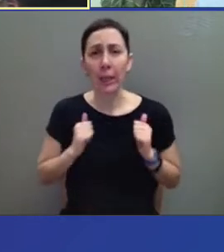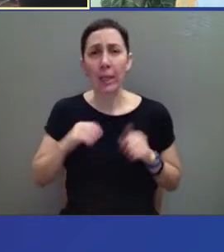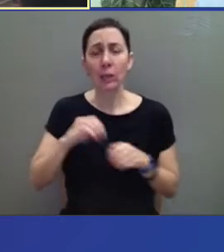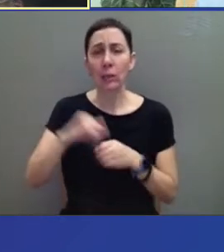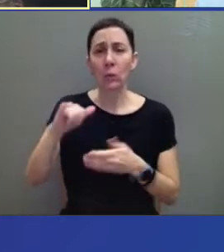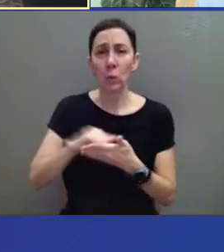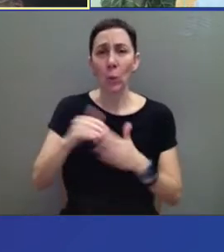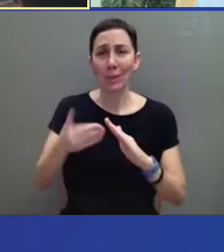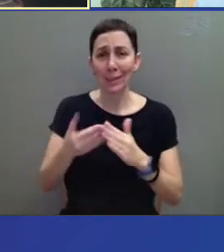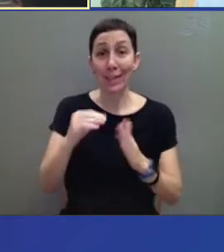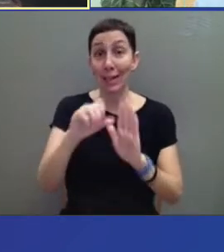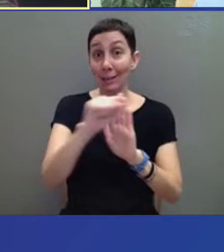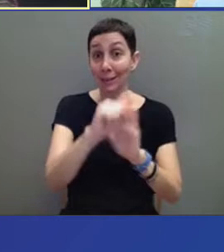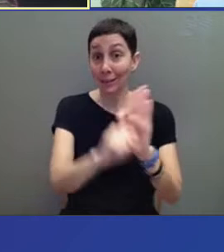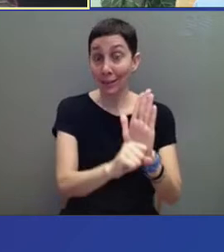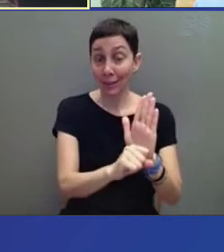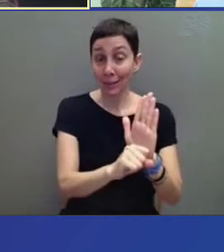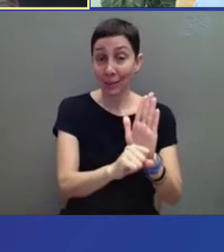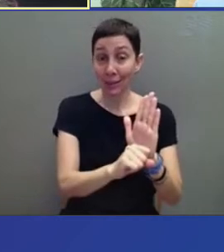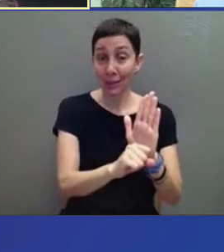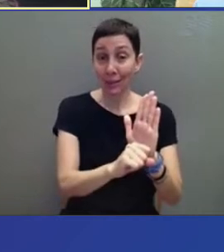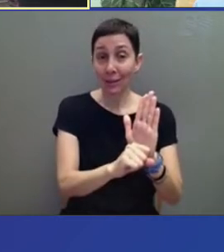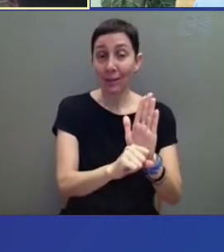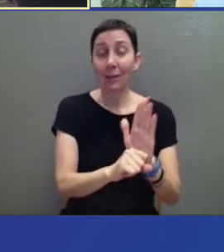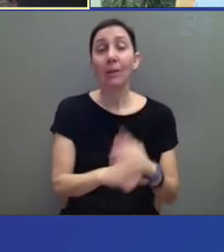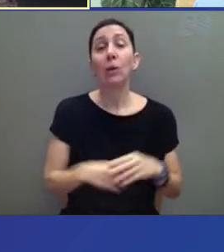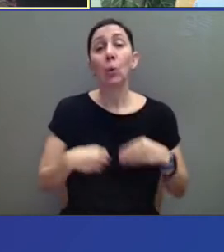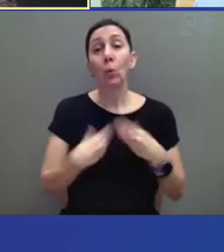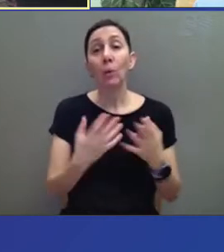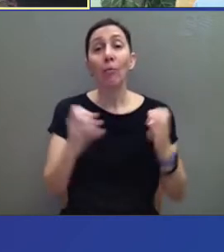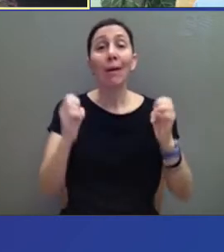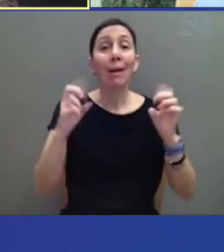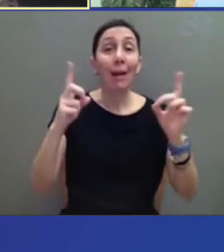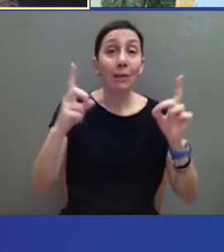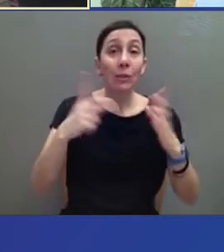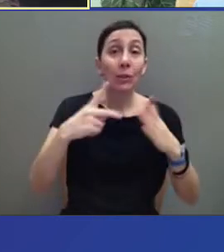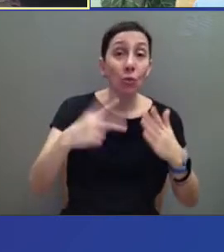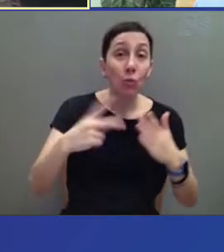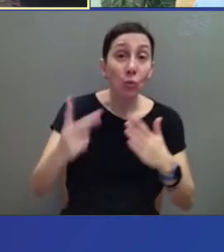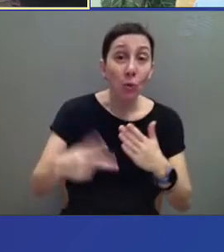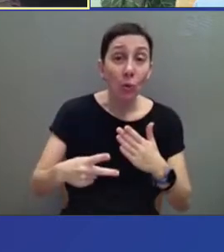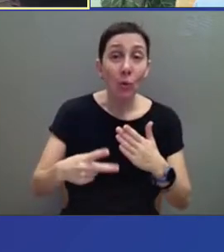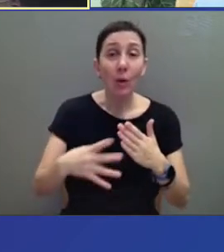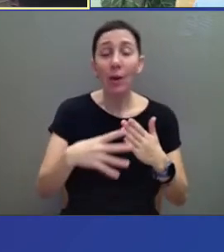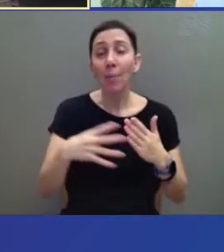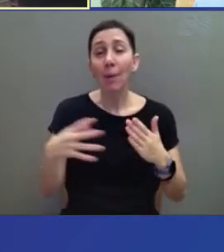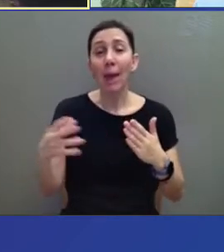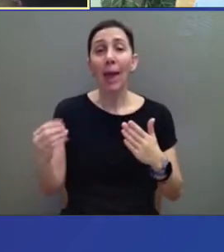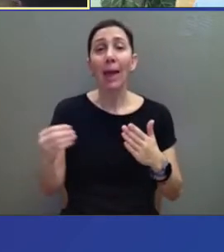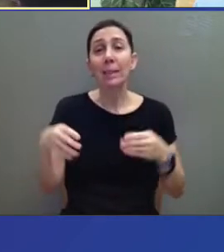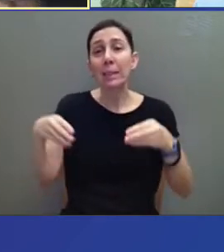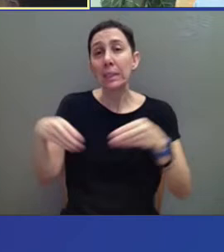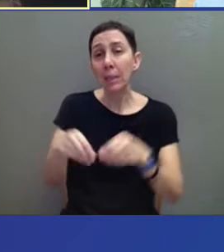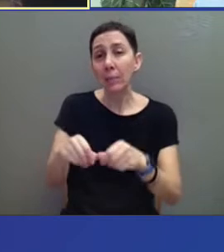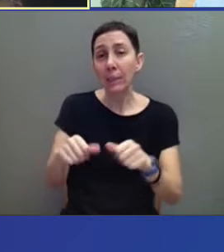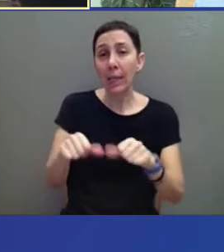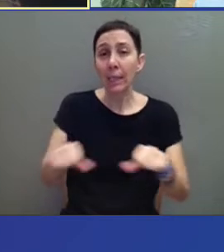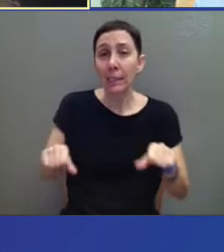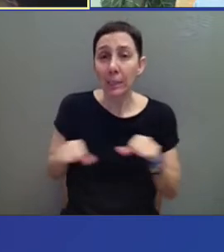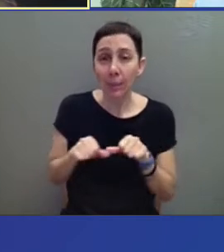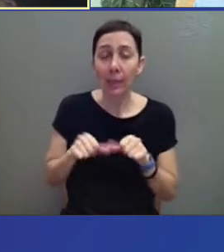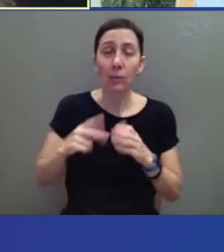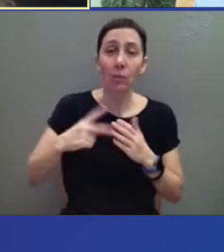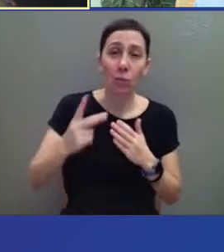York State. And we do a lot. We provide educational programming and a wide array of subsidized space programs. But